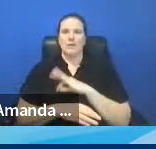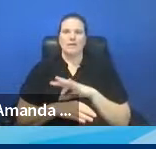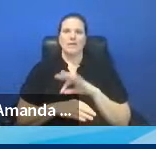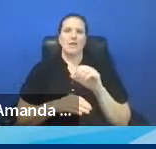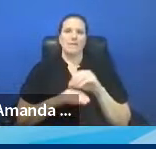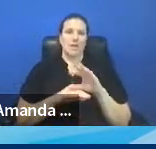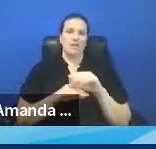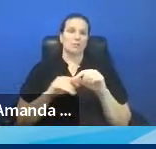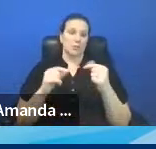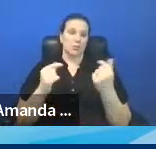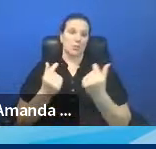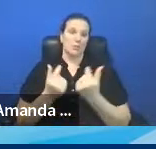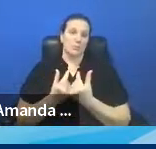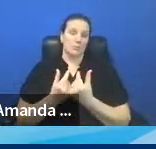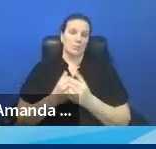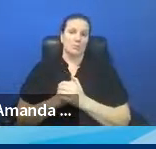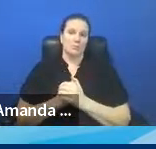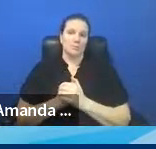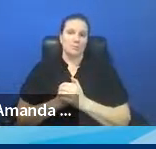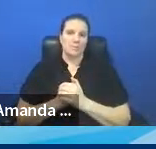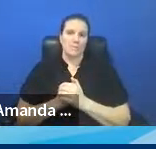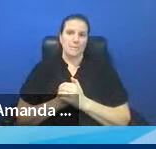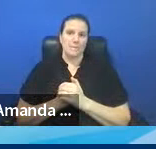Advisory Group.